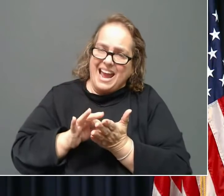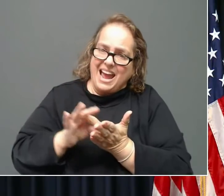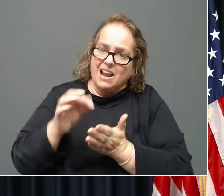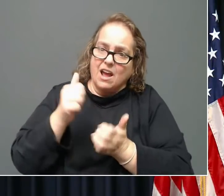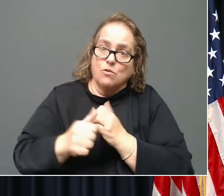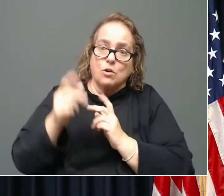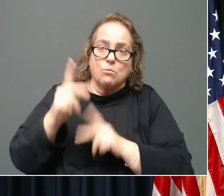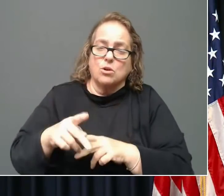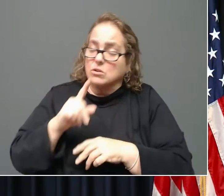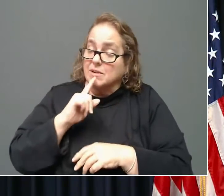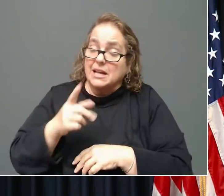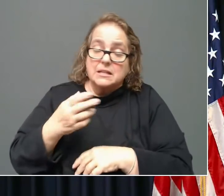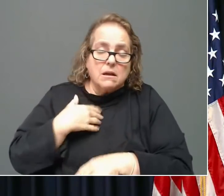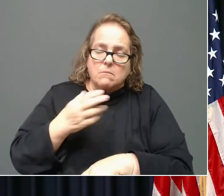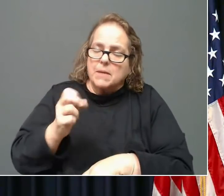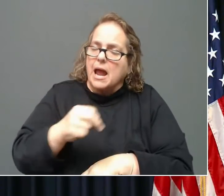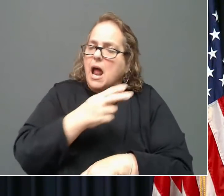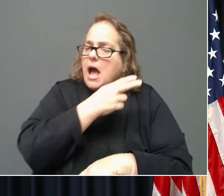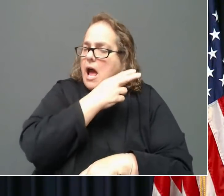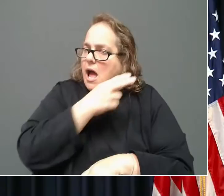year, where